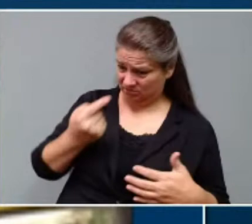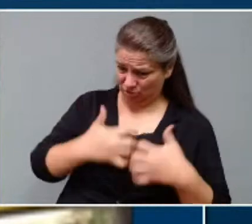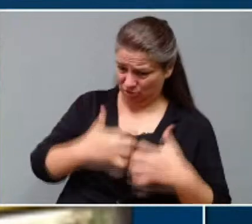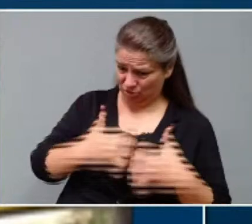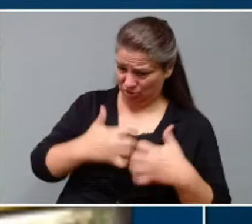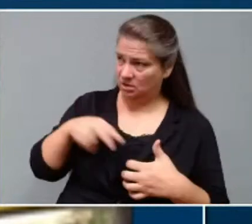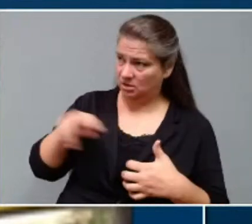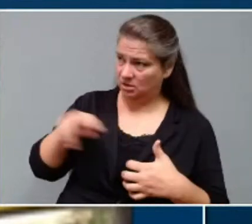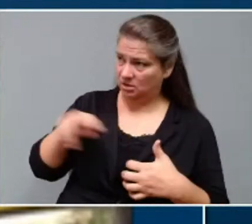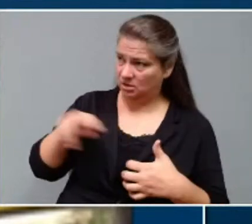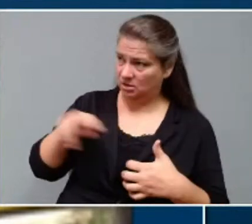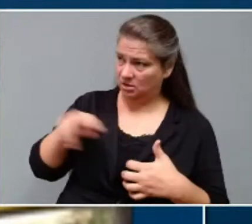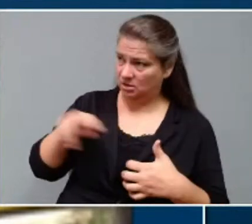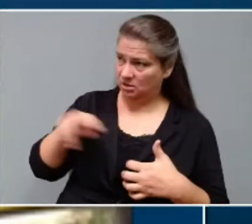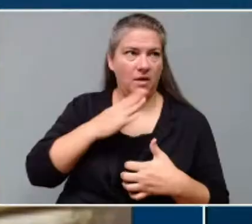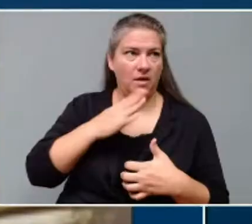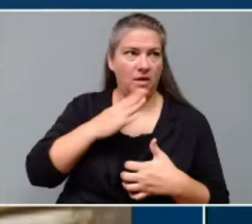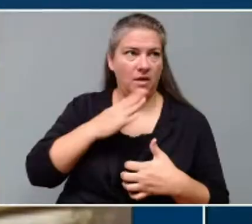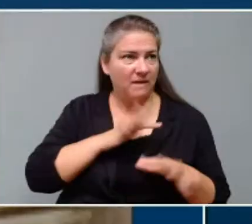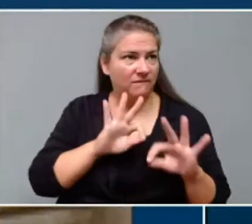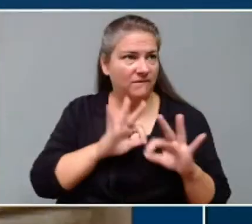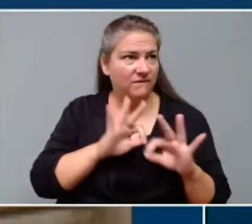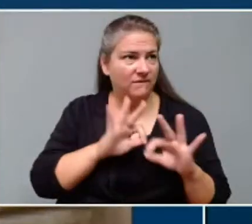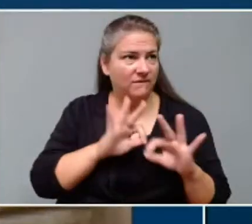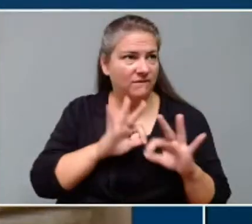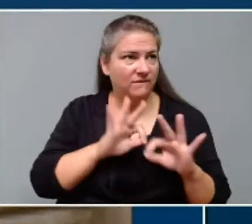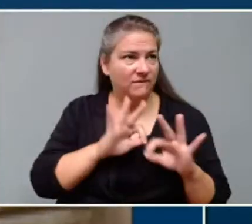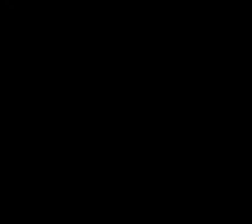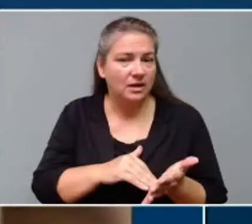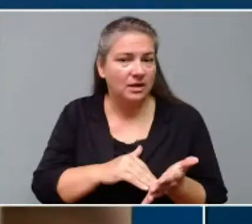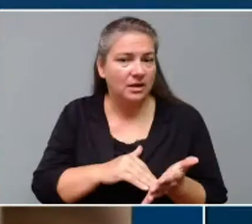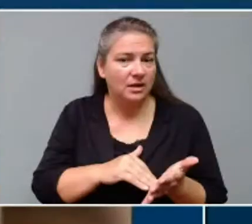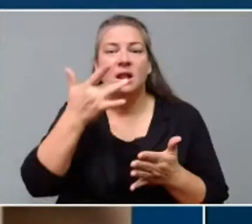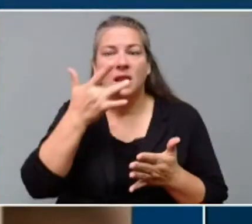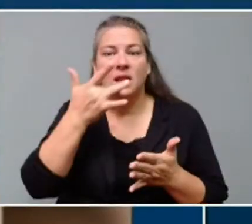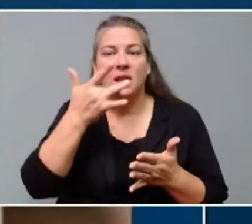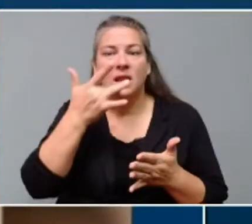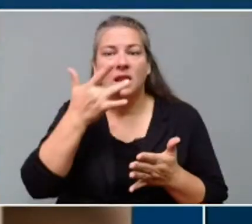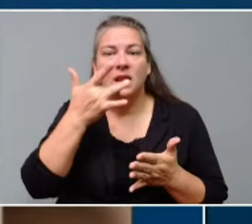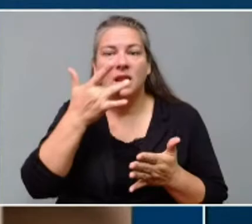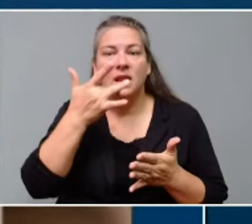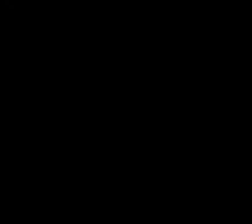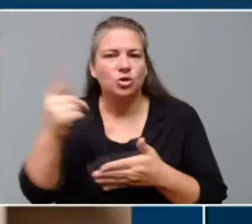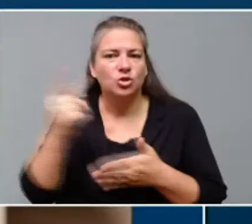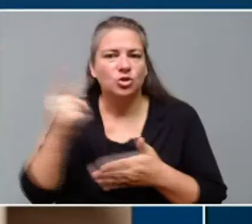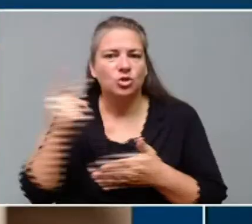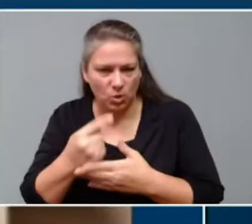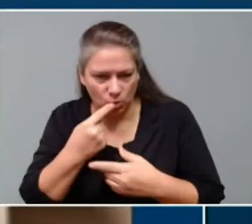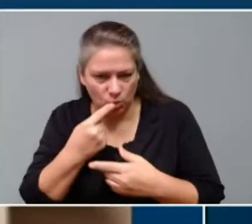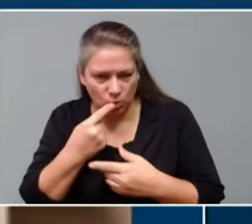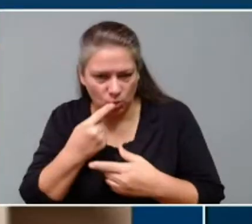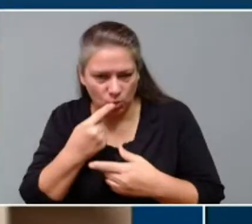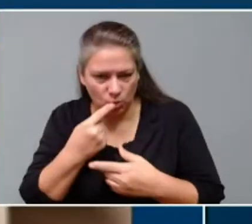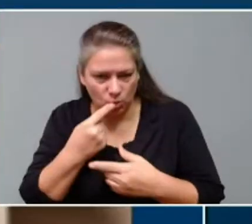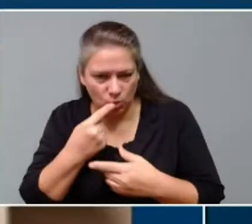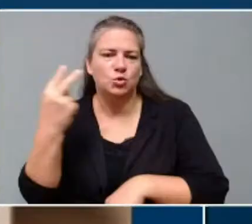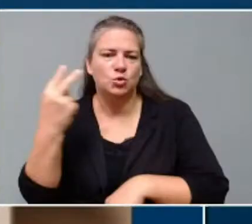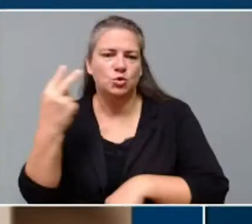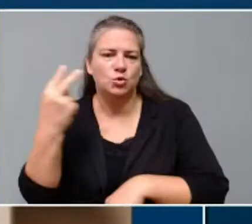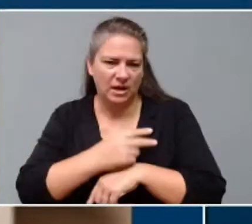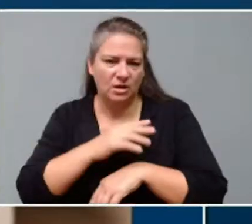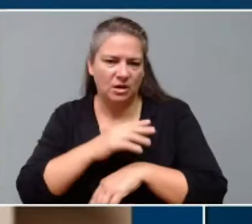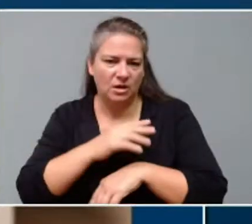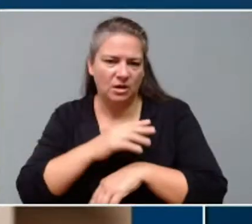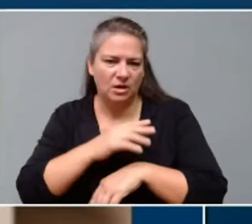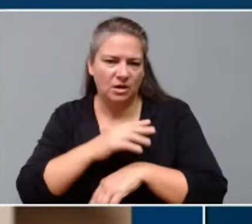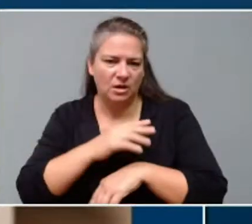my family again. But fortunately, the other treatments worked, and I spent the next 2 days on a BiPAP machine, which is